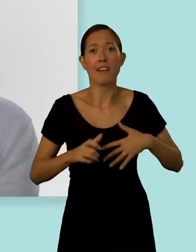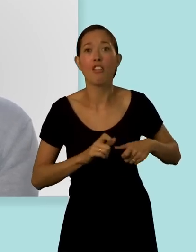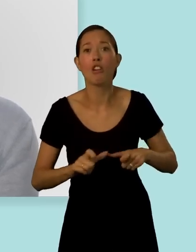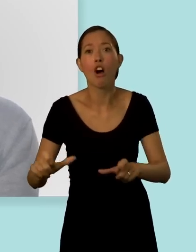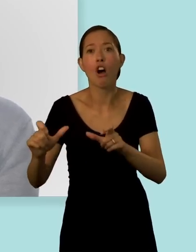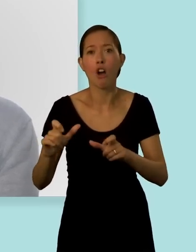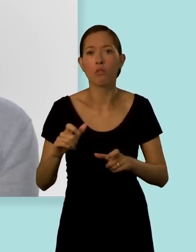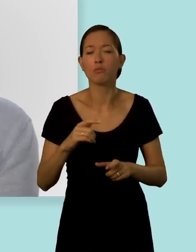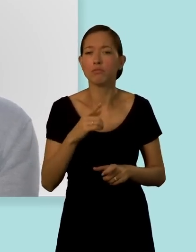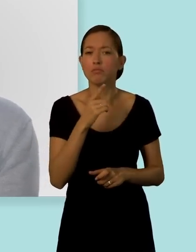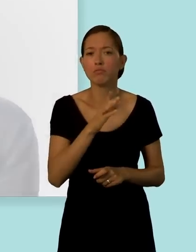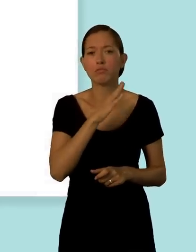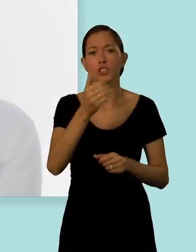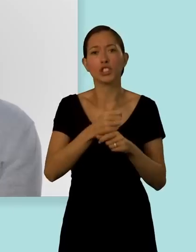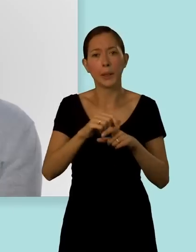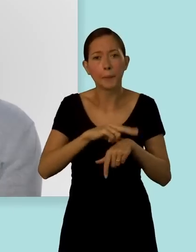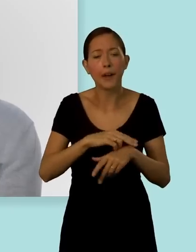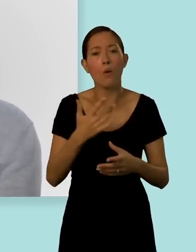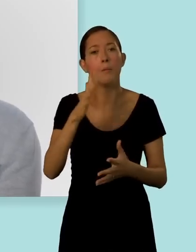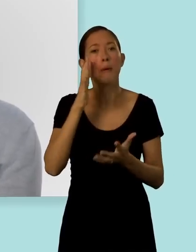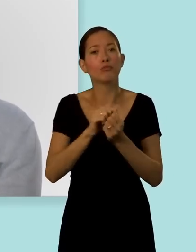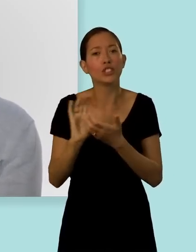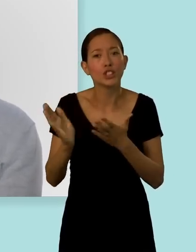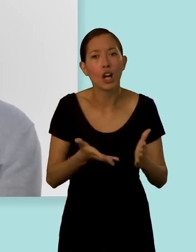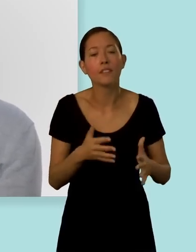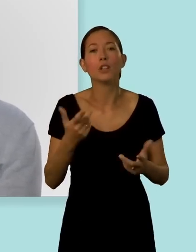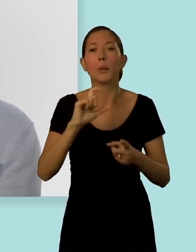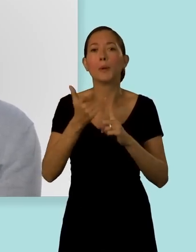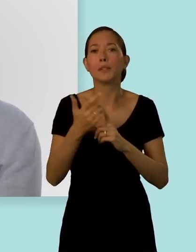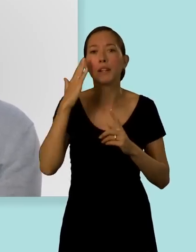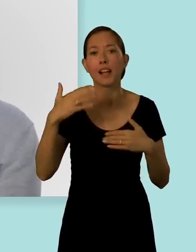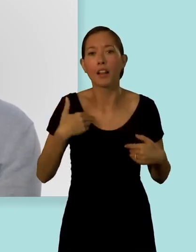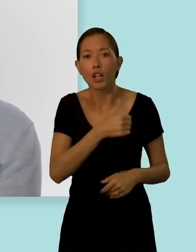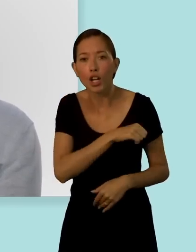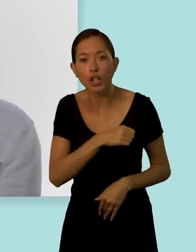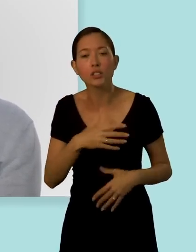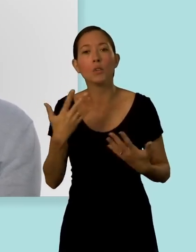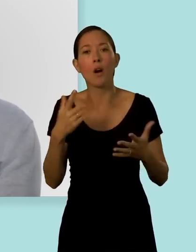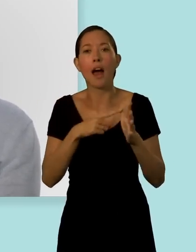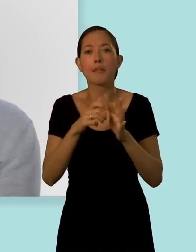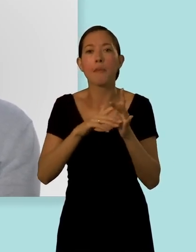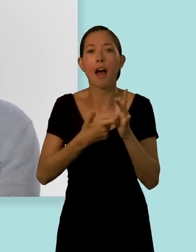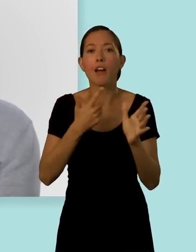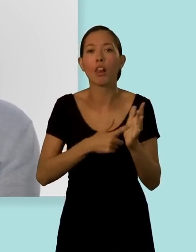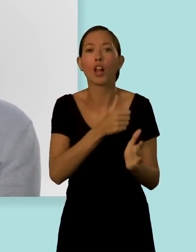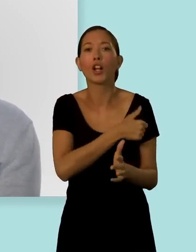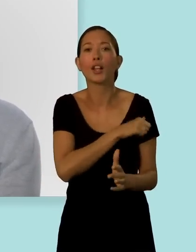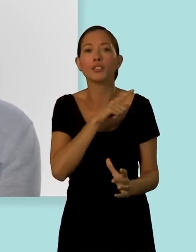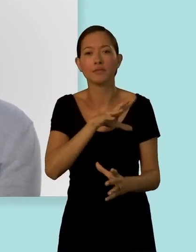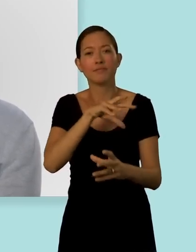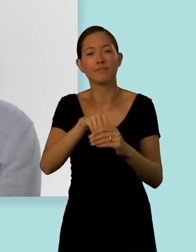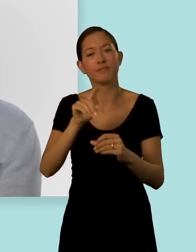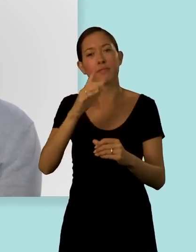bored or frustrated. If problematic behaviour persists or causes distress, seek advice and support from